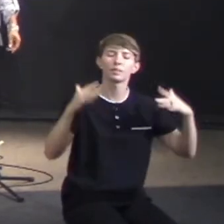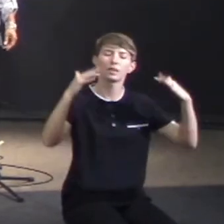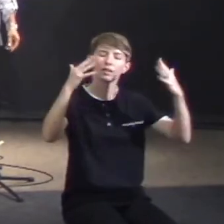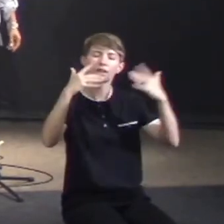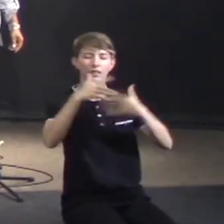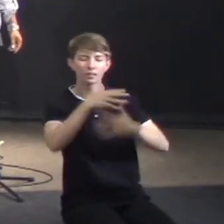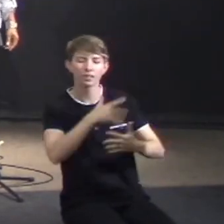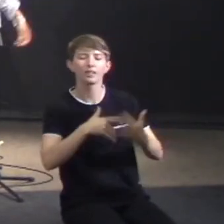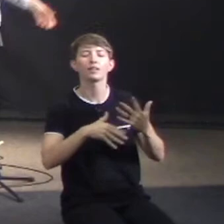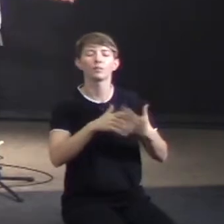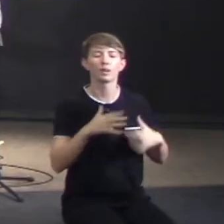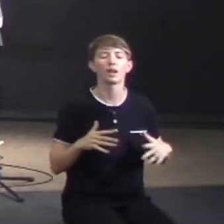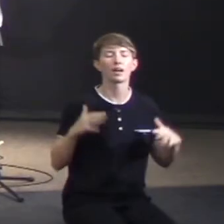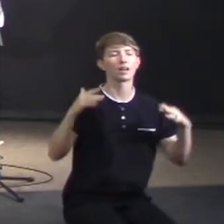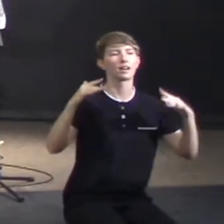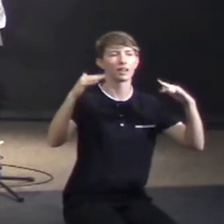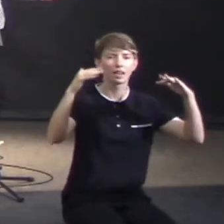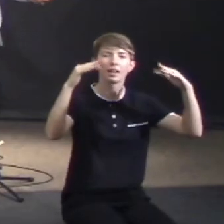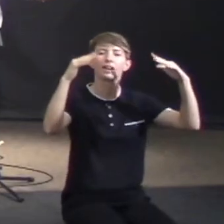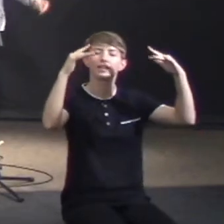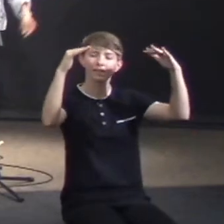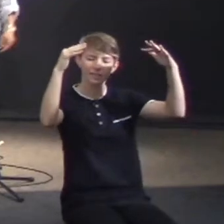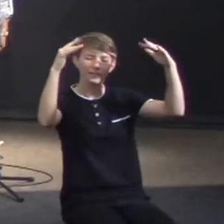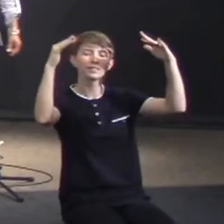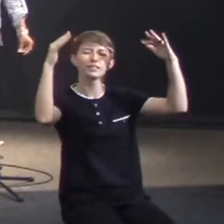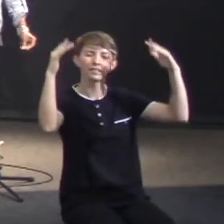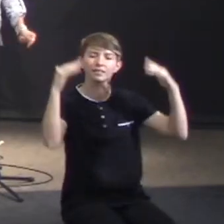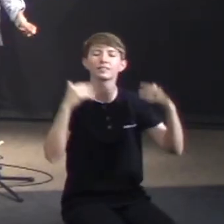rise among us, let it